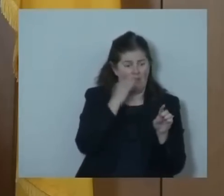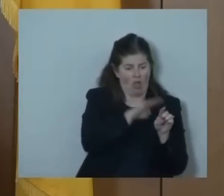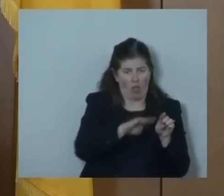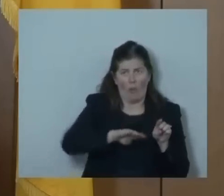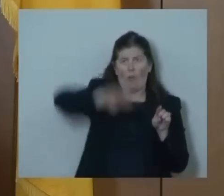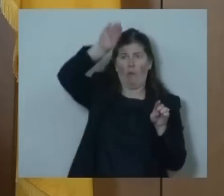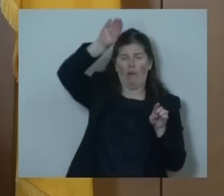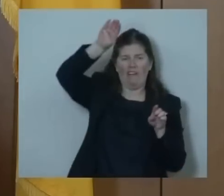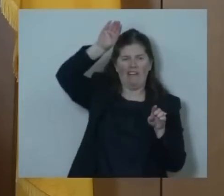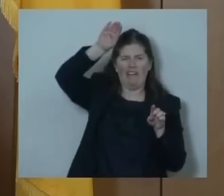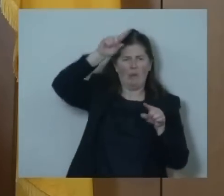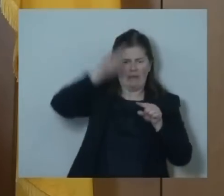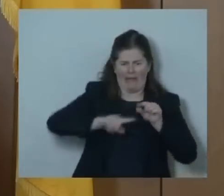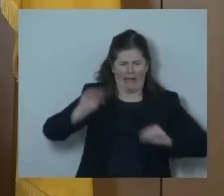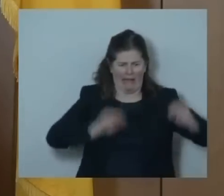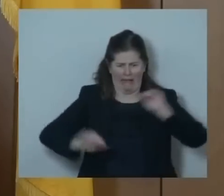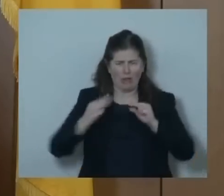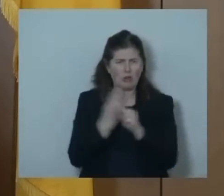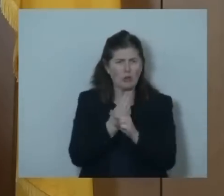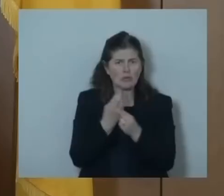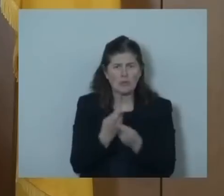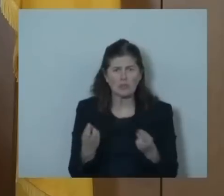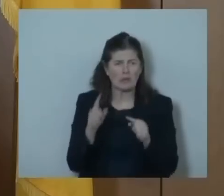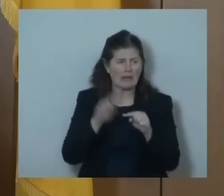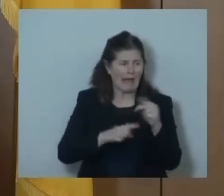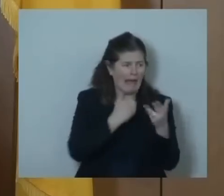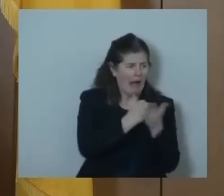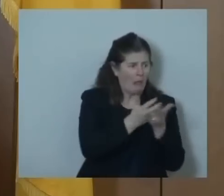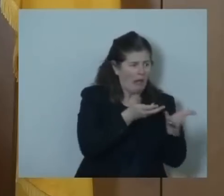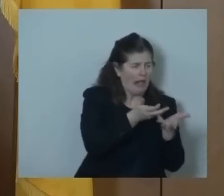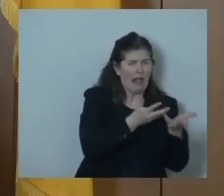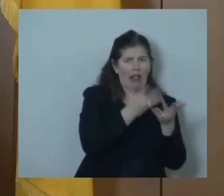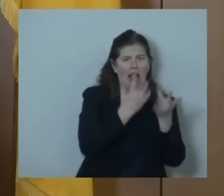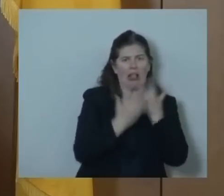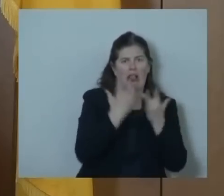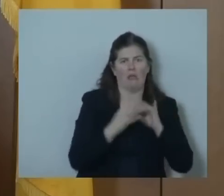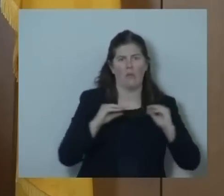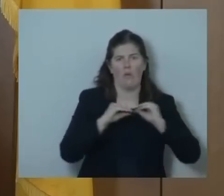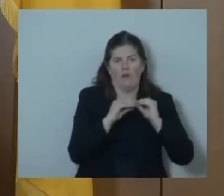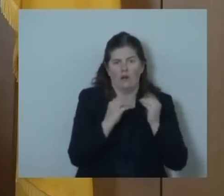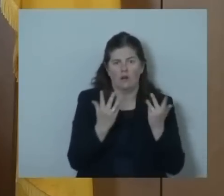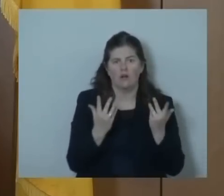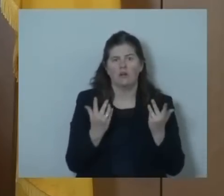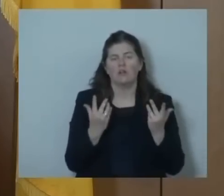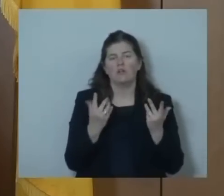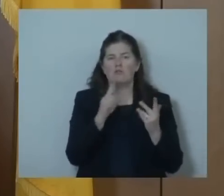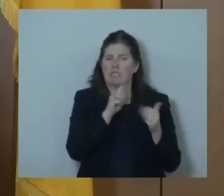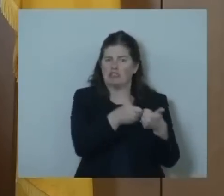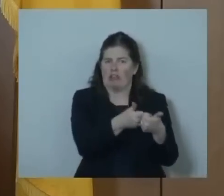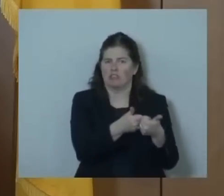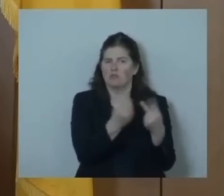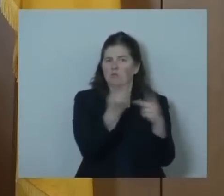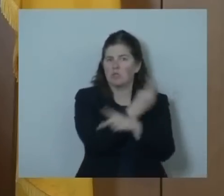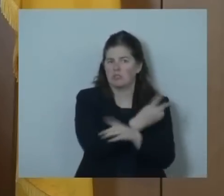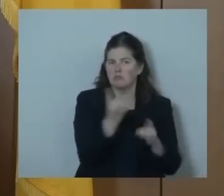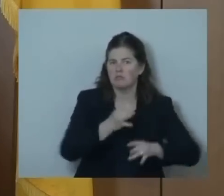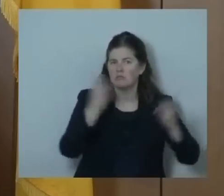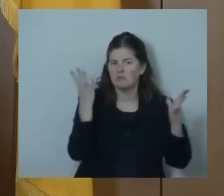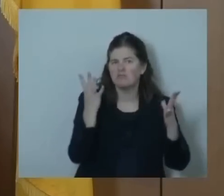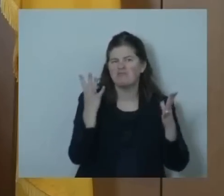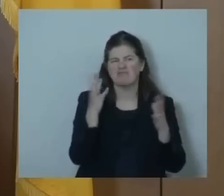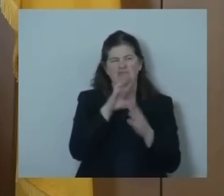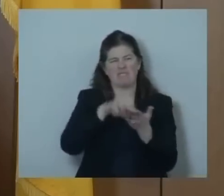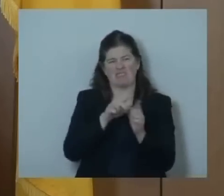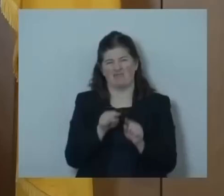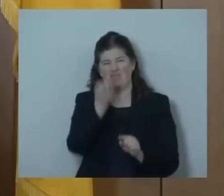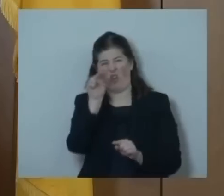can't mobilize our resources for areas where we have containment issues and real challenges, including the northwest region of the